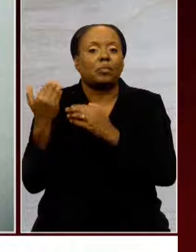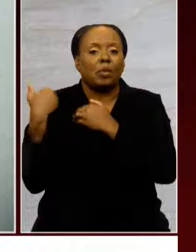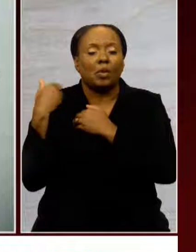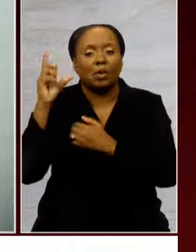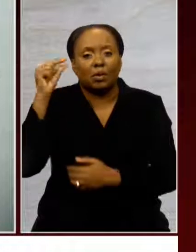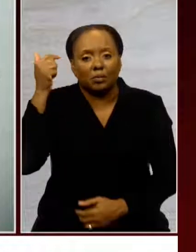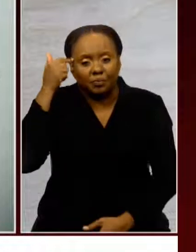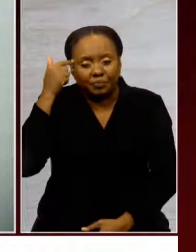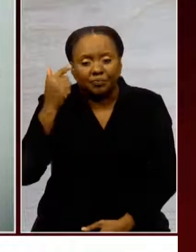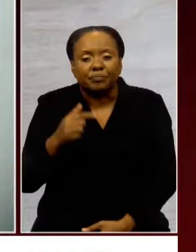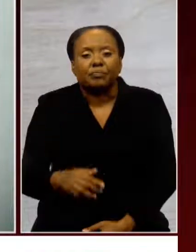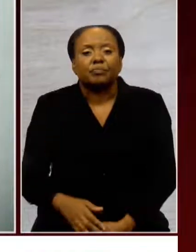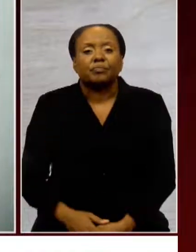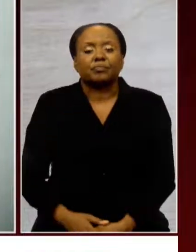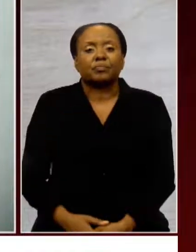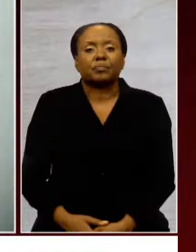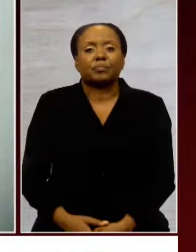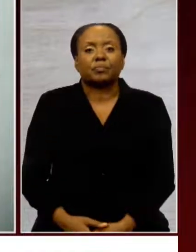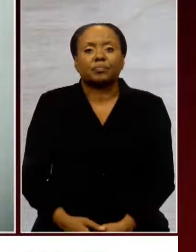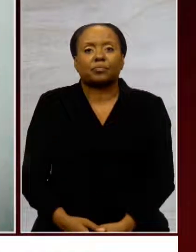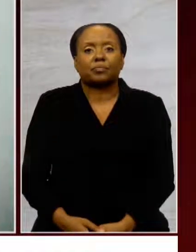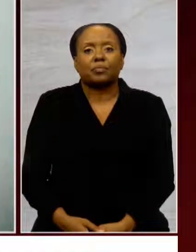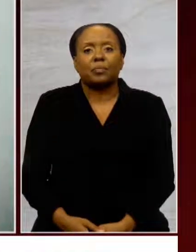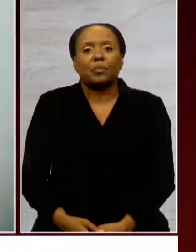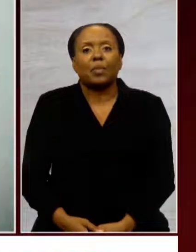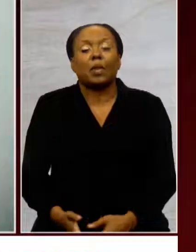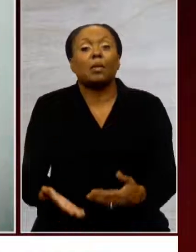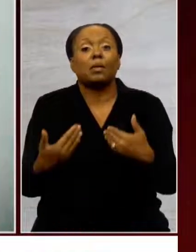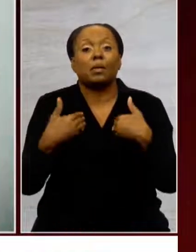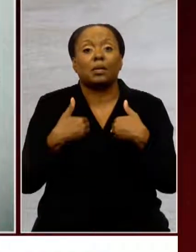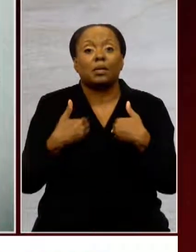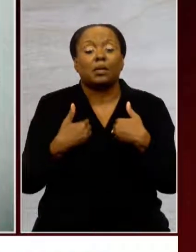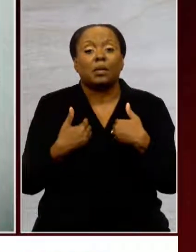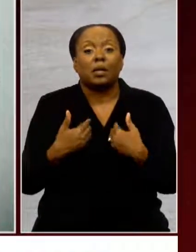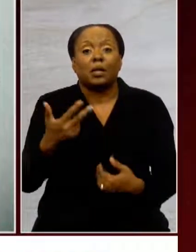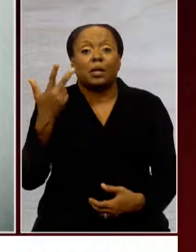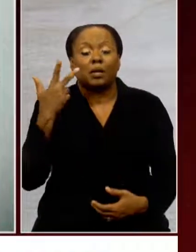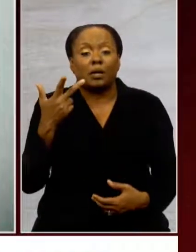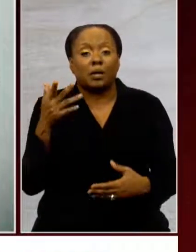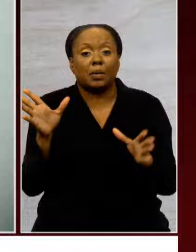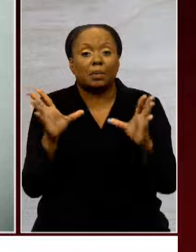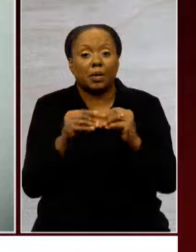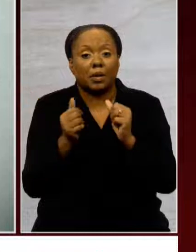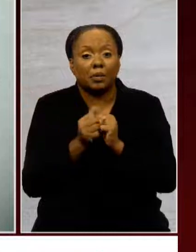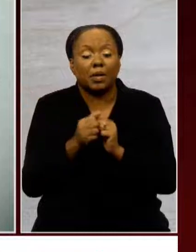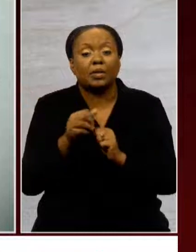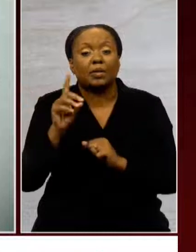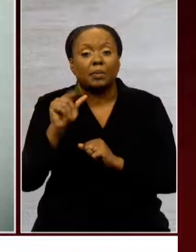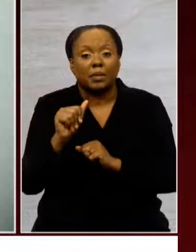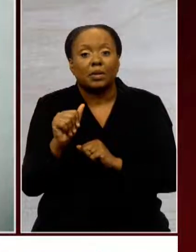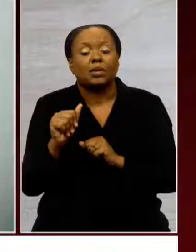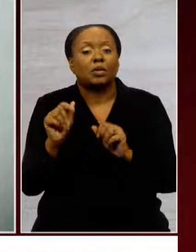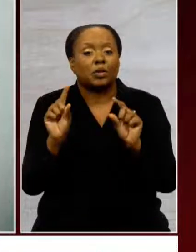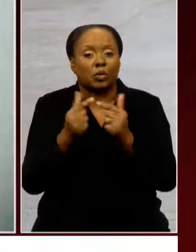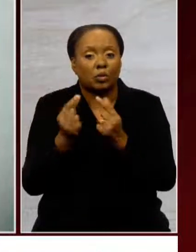government. We had 3 meetings with the organized disabilities movement. We've met with the trade